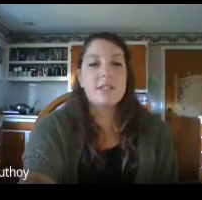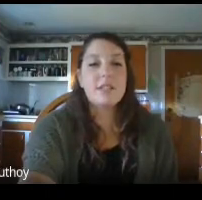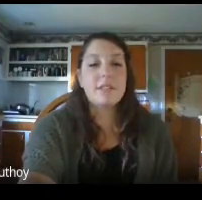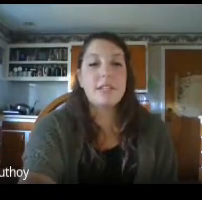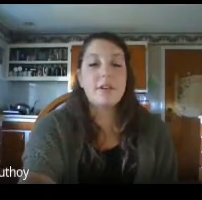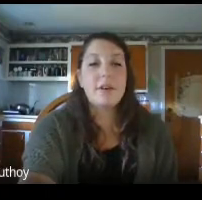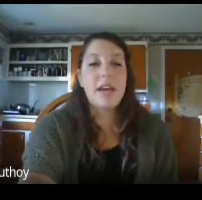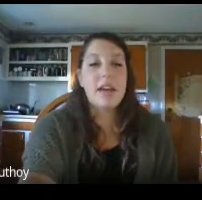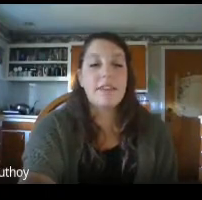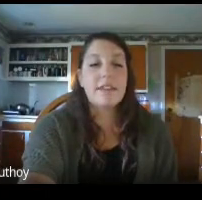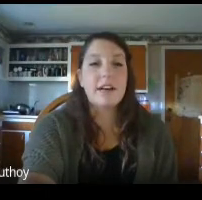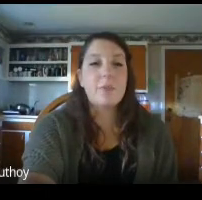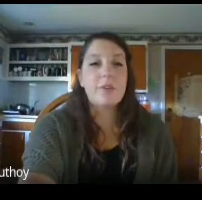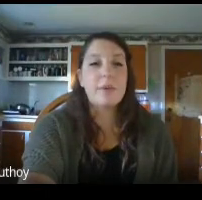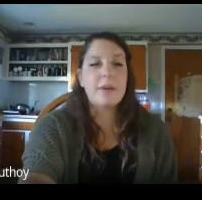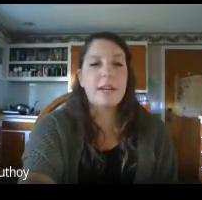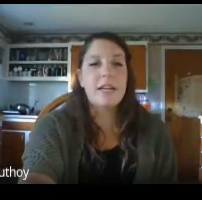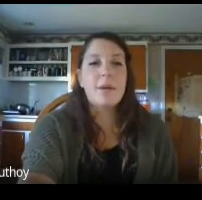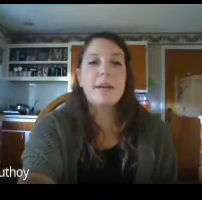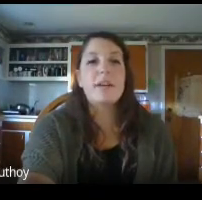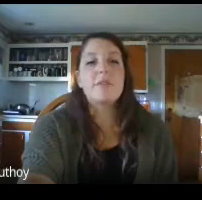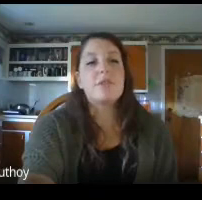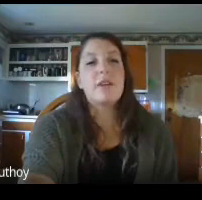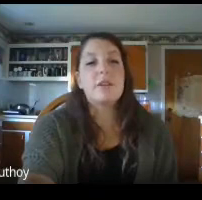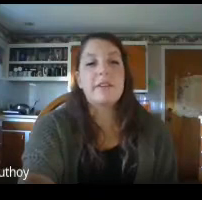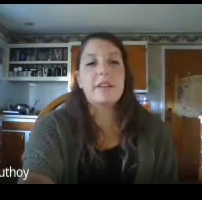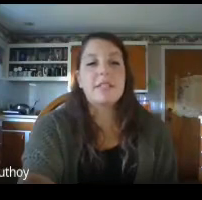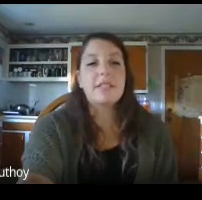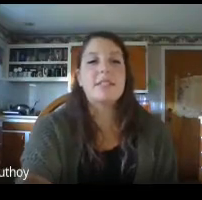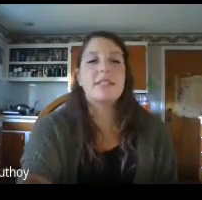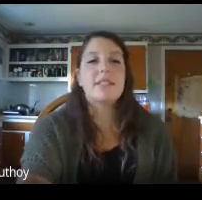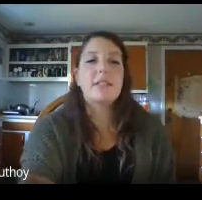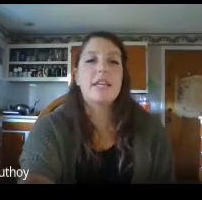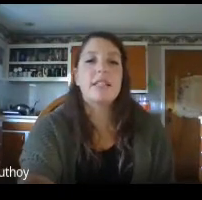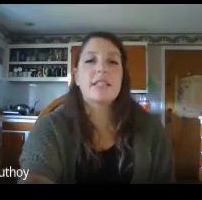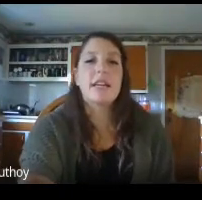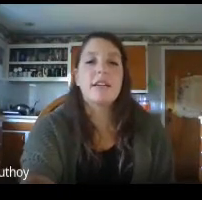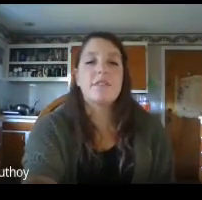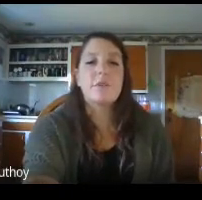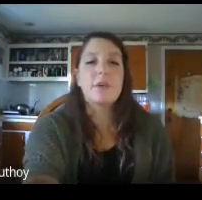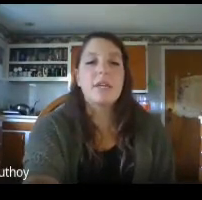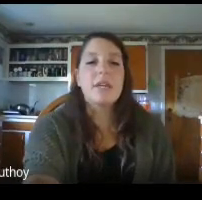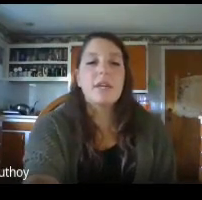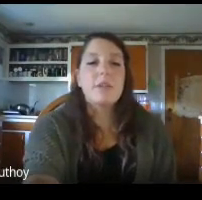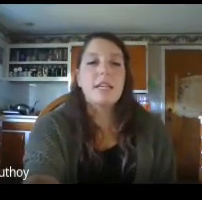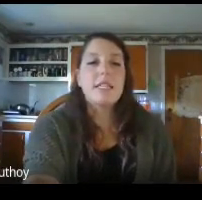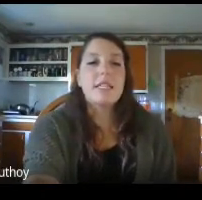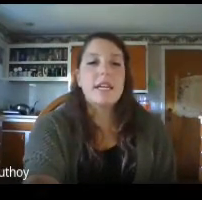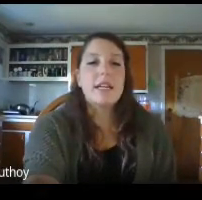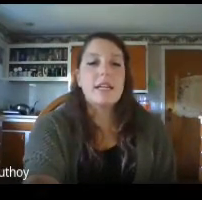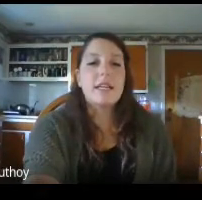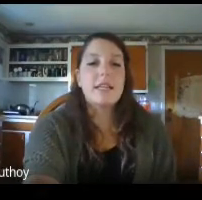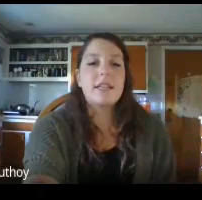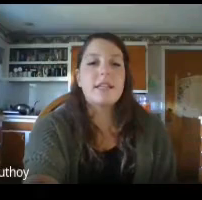Yeah, so they're just really cute, and I think they'll help you remember better if you do want to look at this. So the link is there if you would